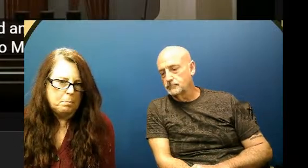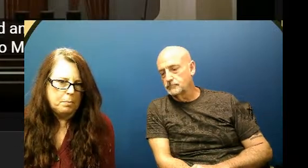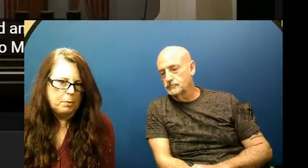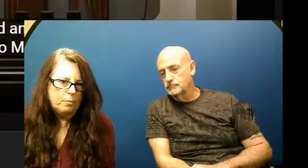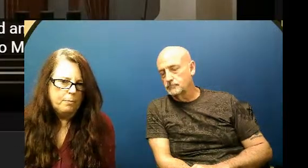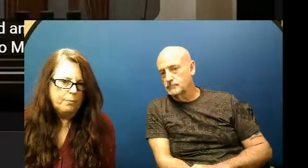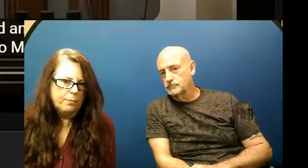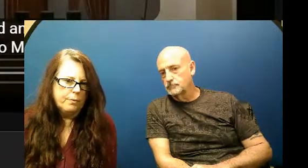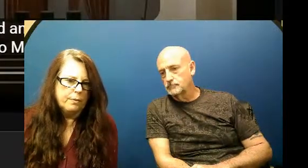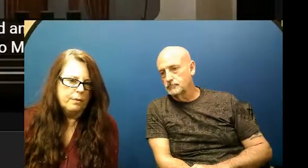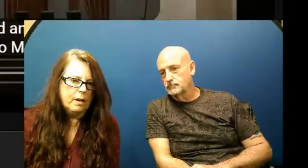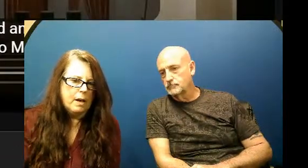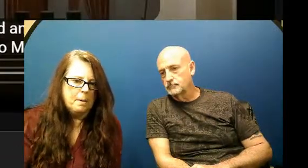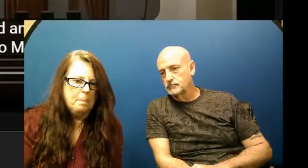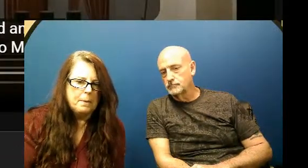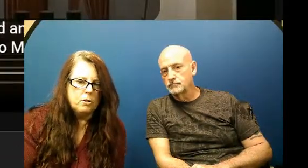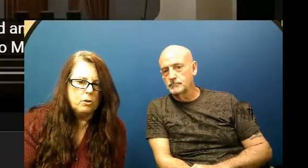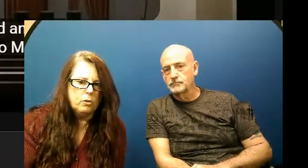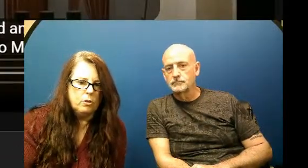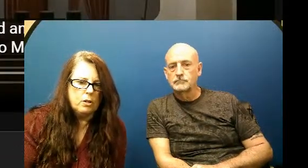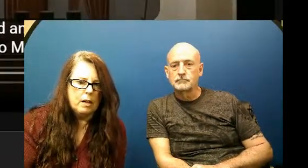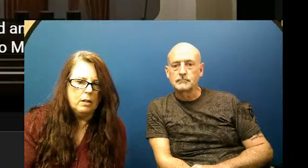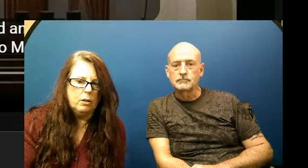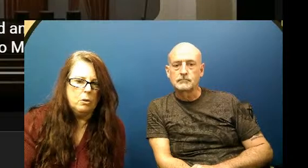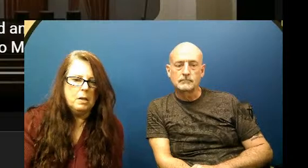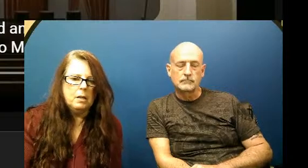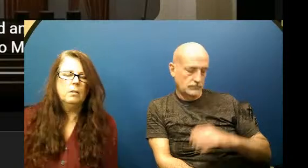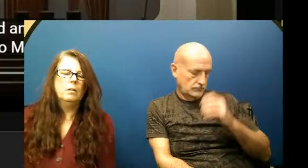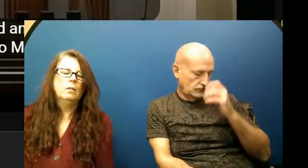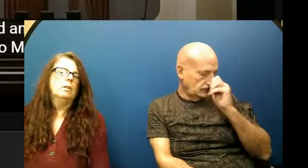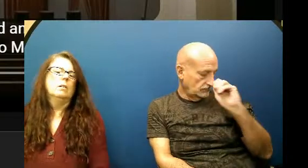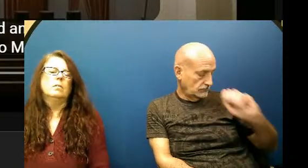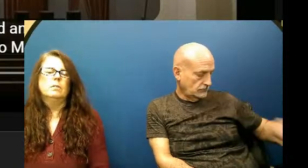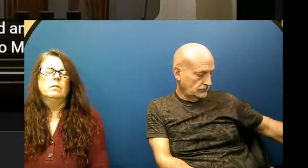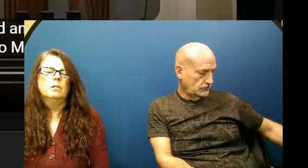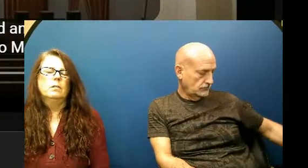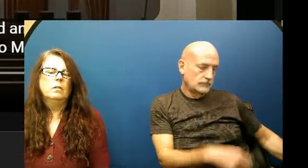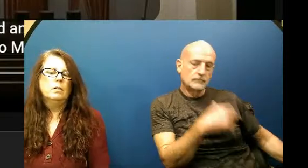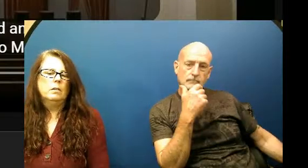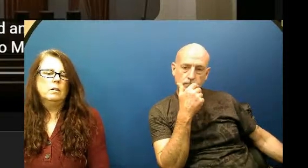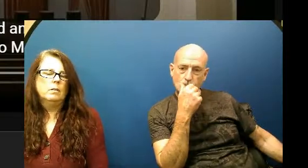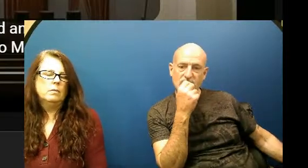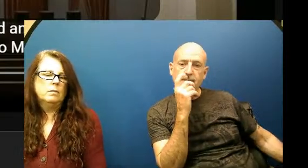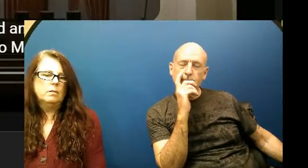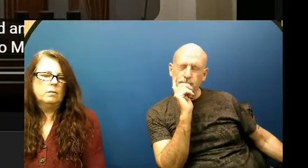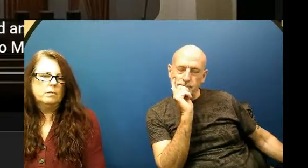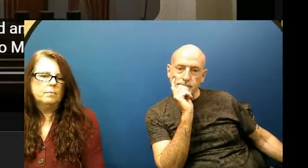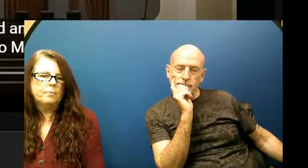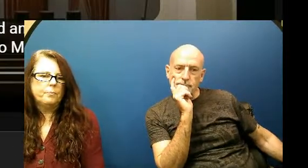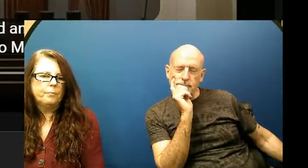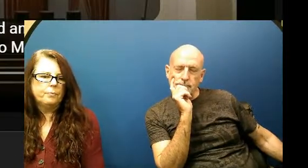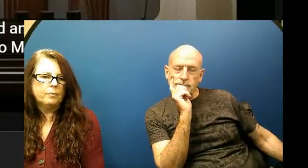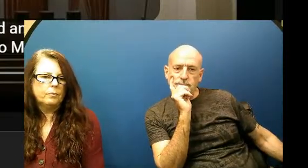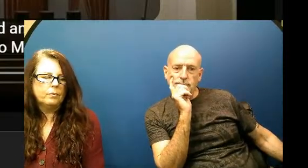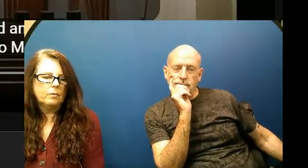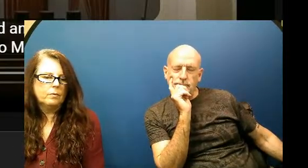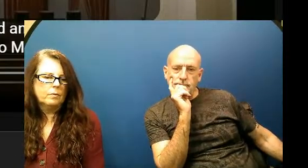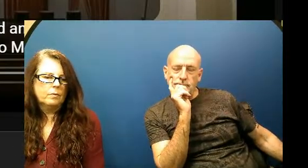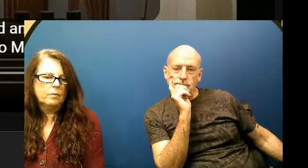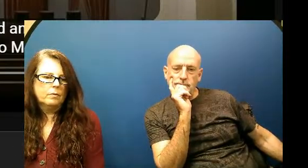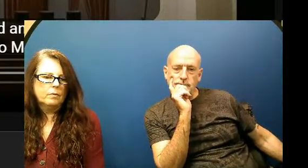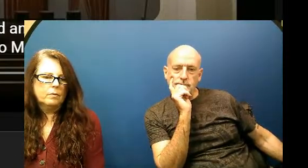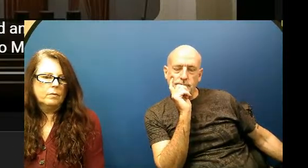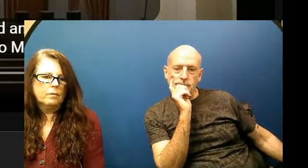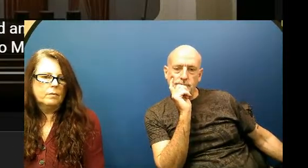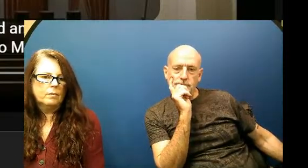activate people. Okay, so you'll hear that in a little bit. By Oracle. I'm not talking about the National Security Agreement. What I'm talking about